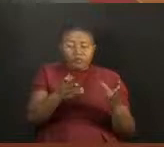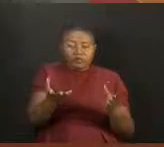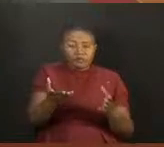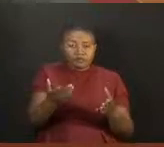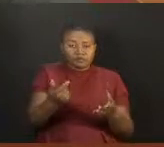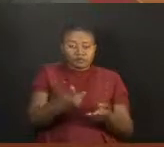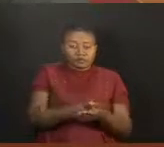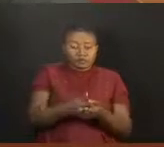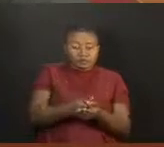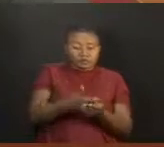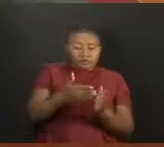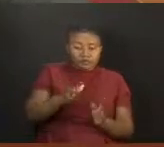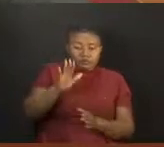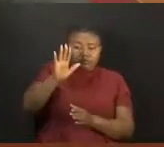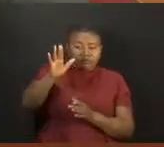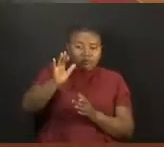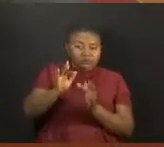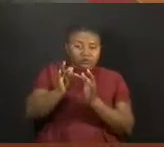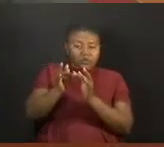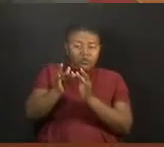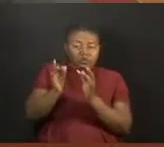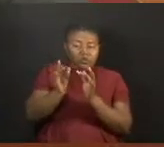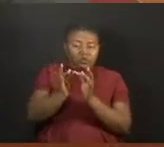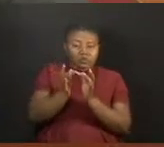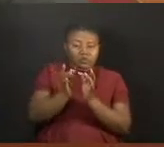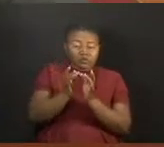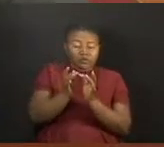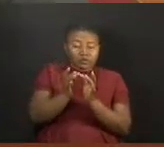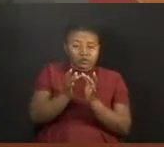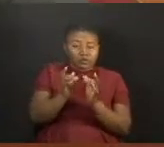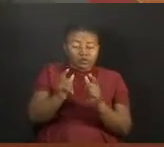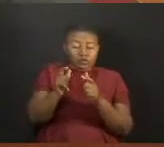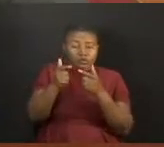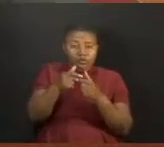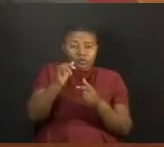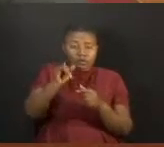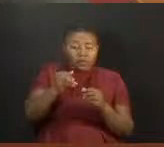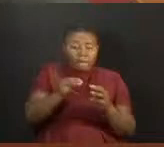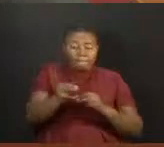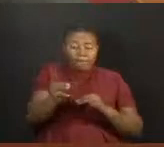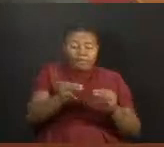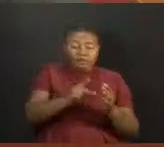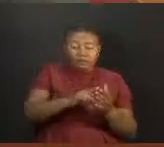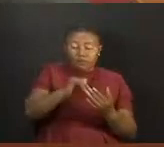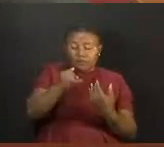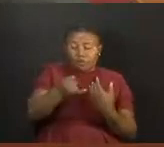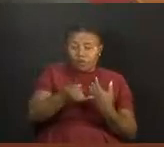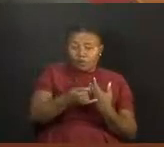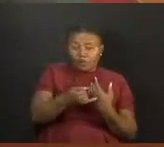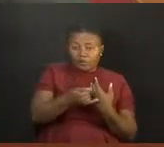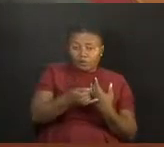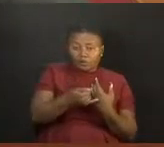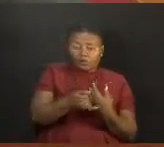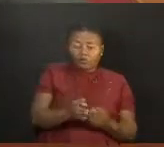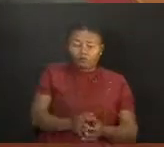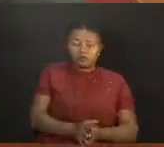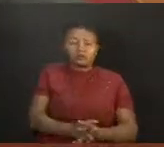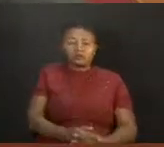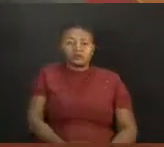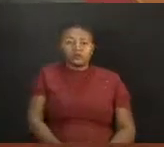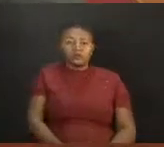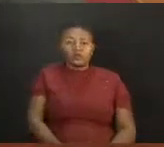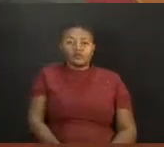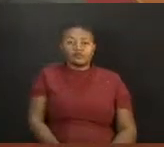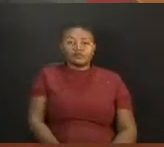firm, as a suitable consultancy firm that can manage the project for us as the employee rep of the